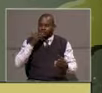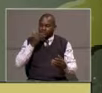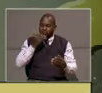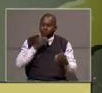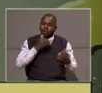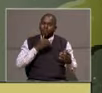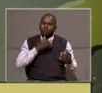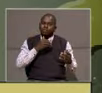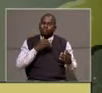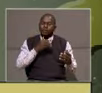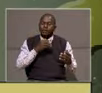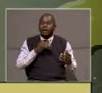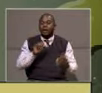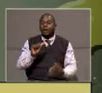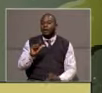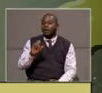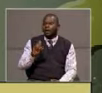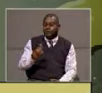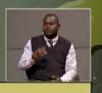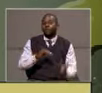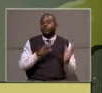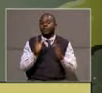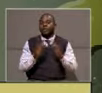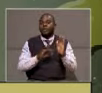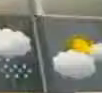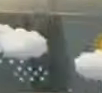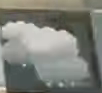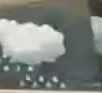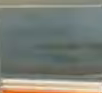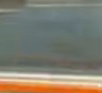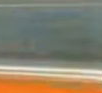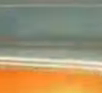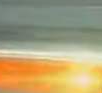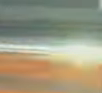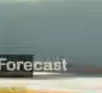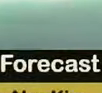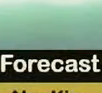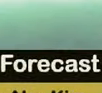with Alex with the weather update. It is time for the